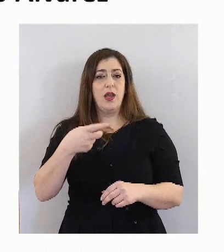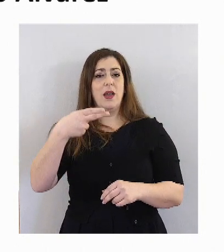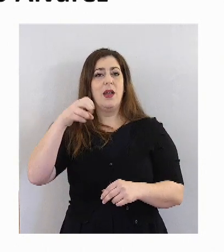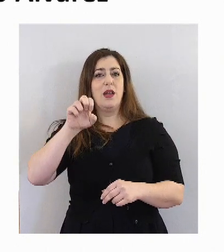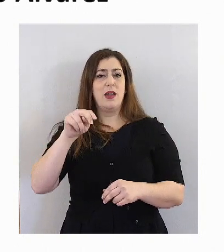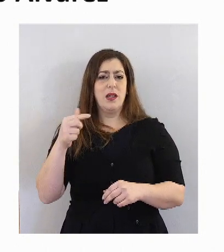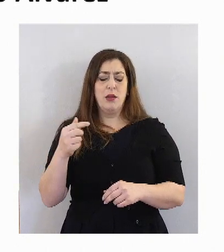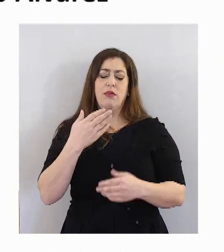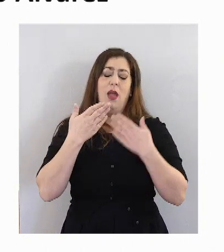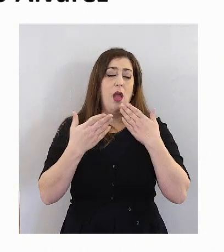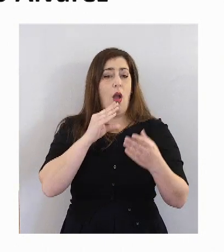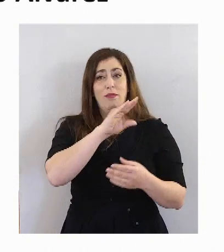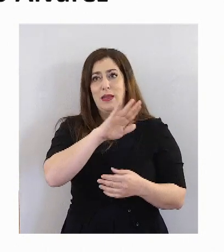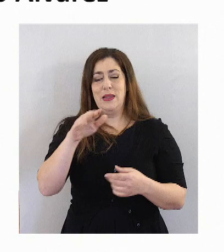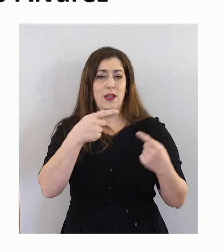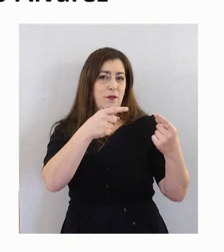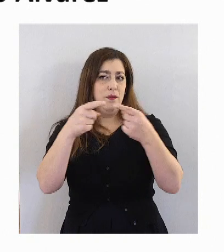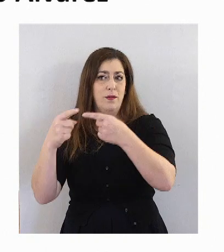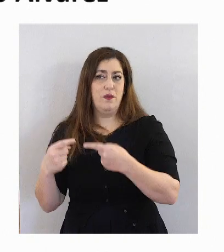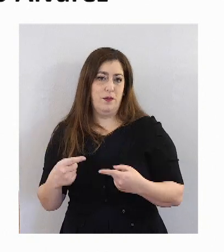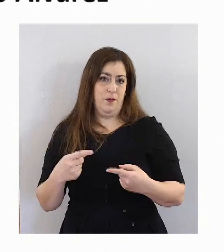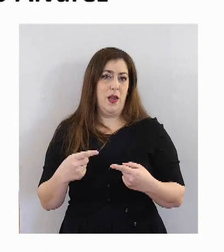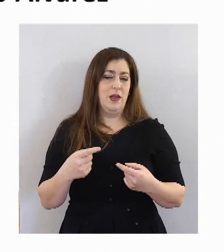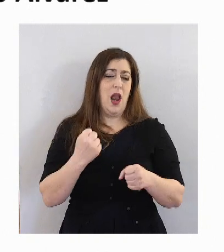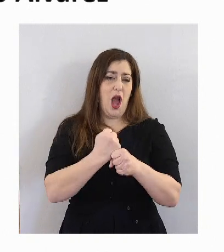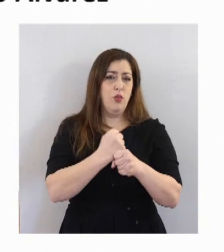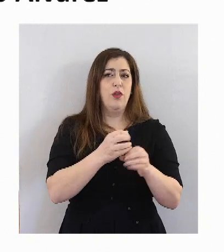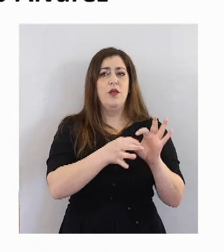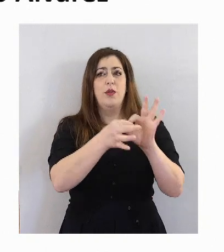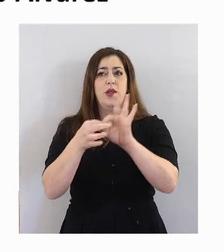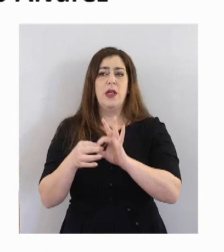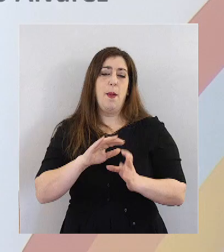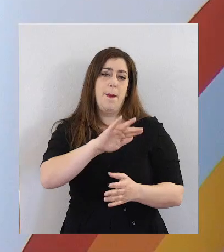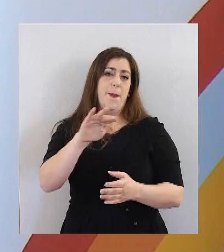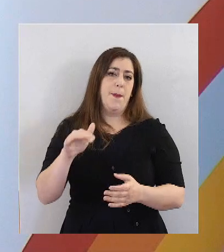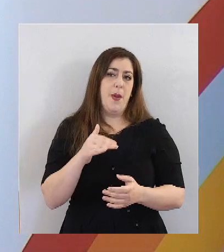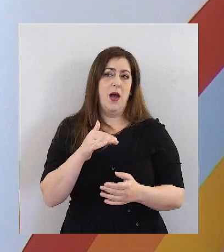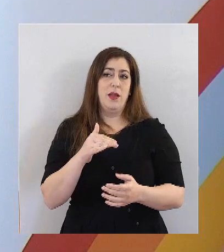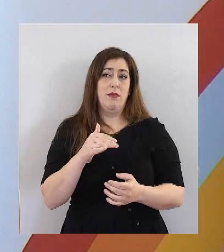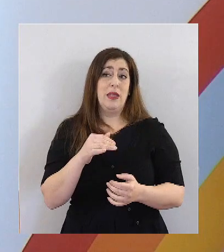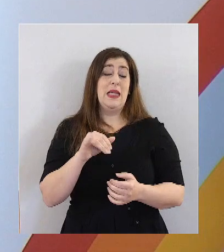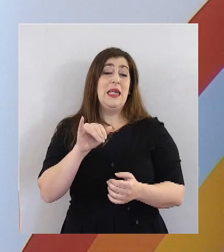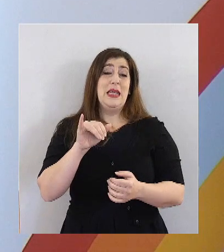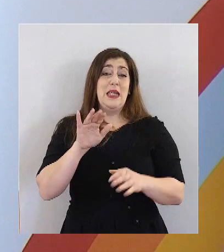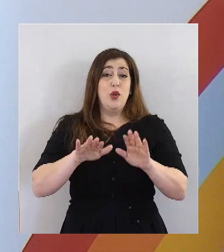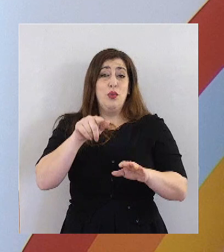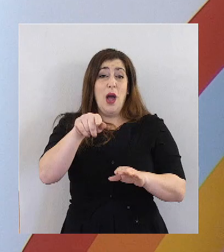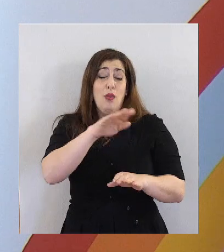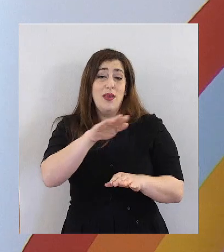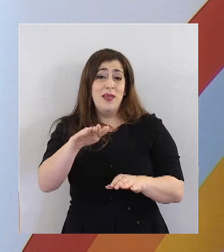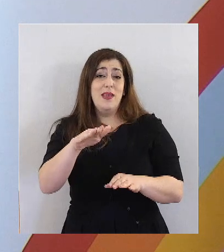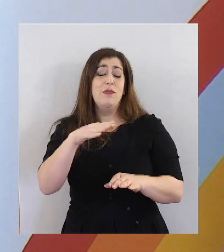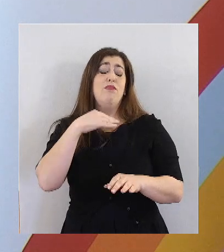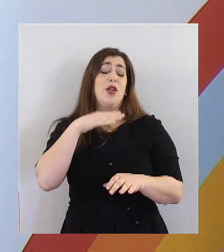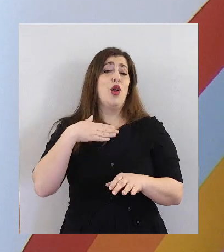from ILGA Europe, and Leo Muleo Alvarez from TGEU. Without these people being always willing to communicate